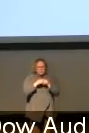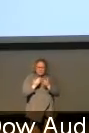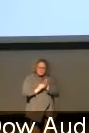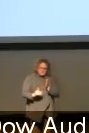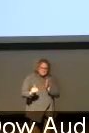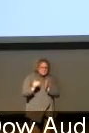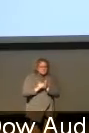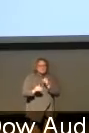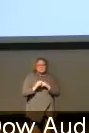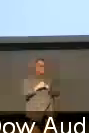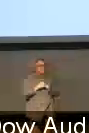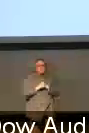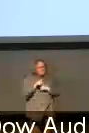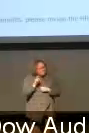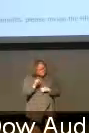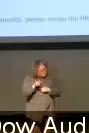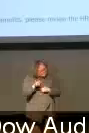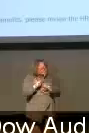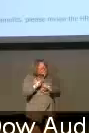always required.